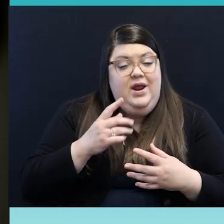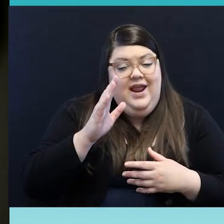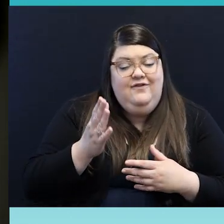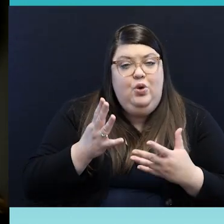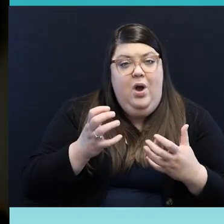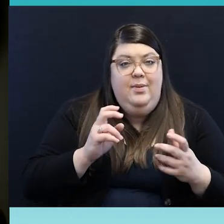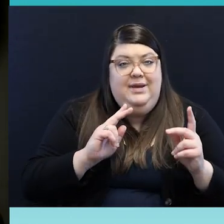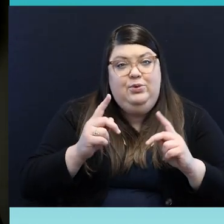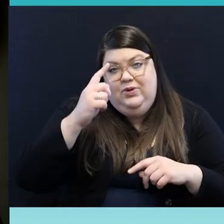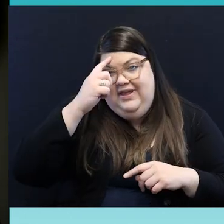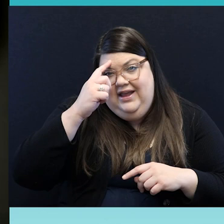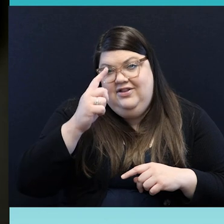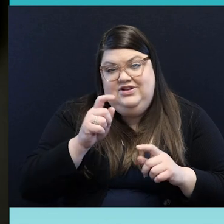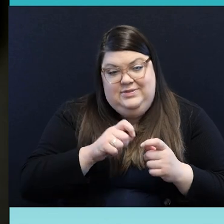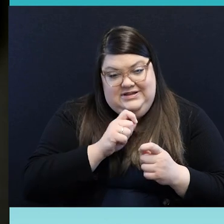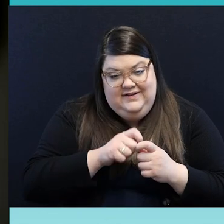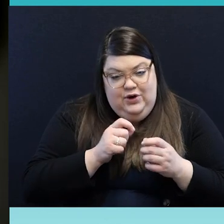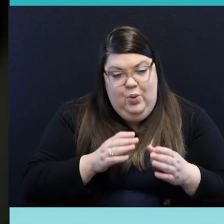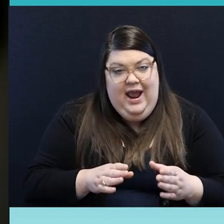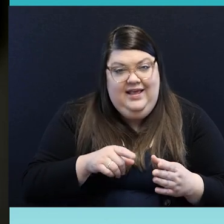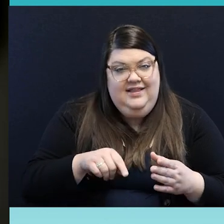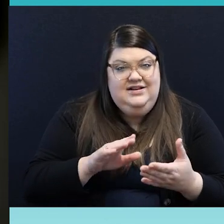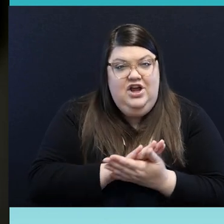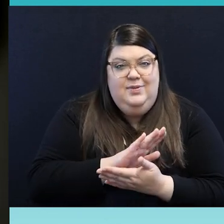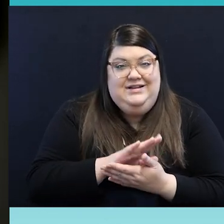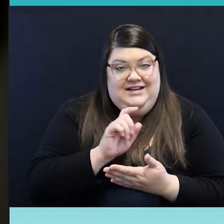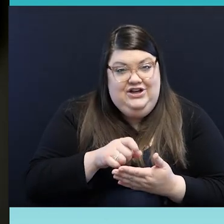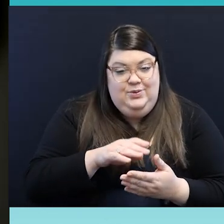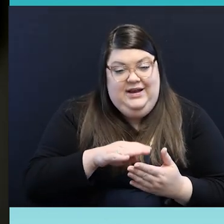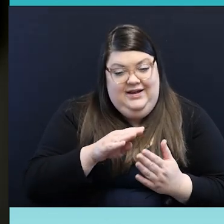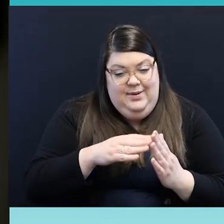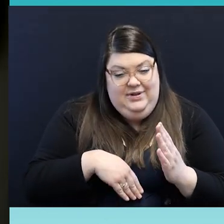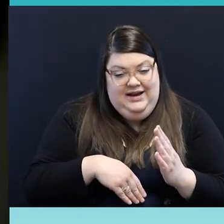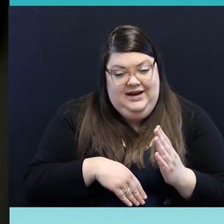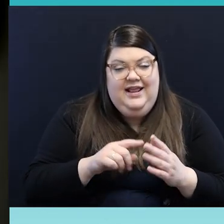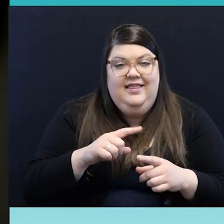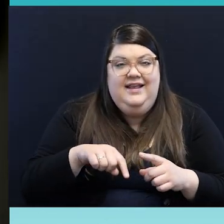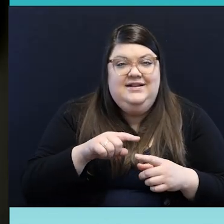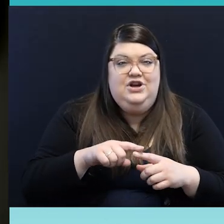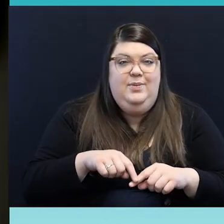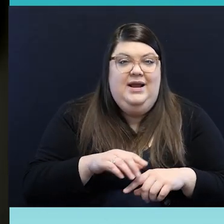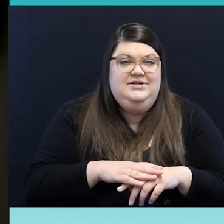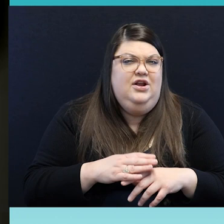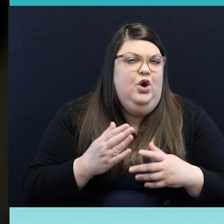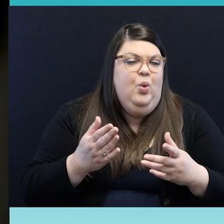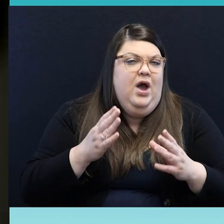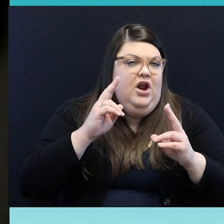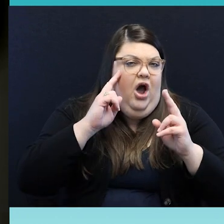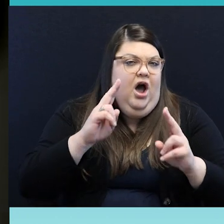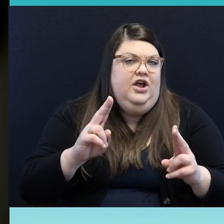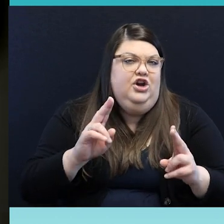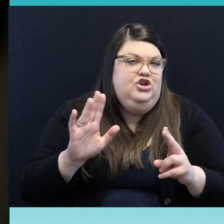think that there is a certain way that these documents need to be completed. These are based on what